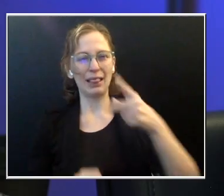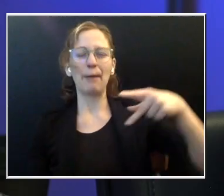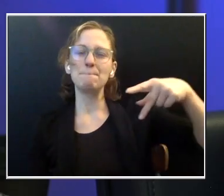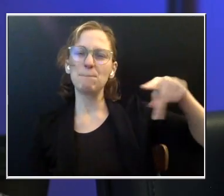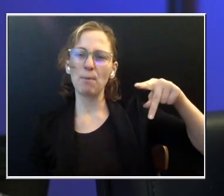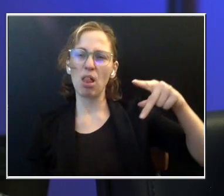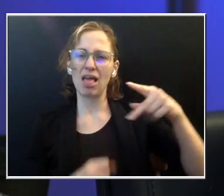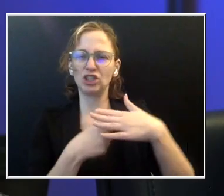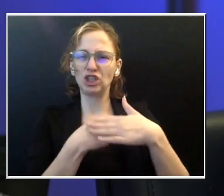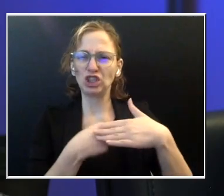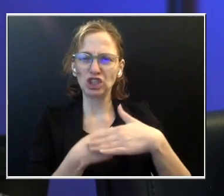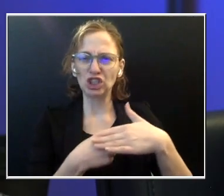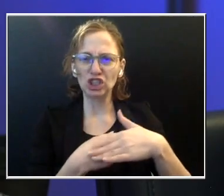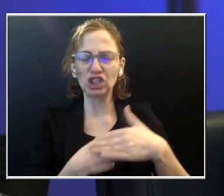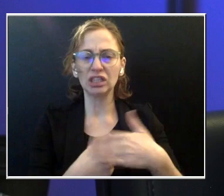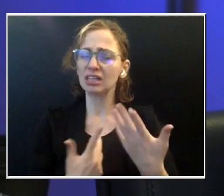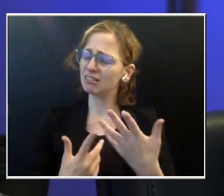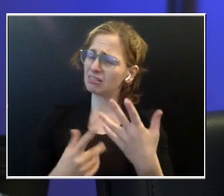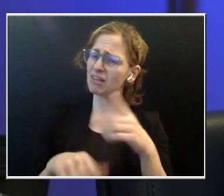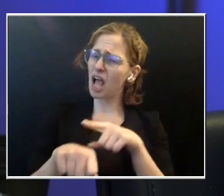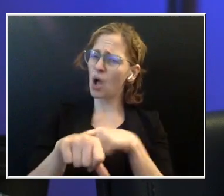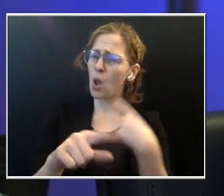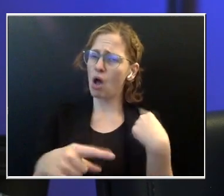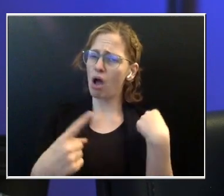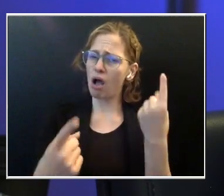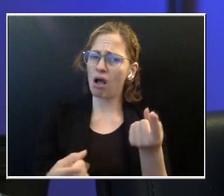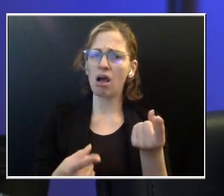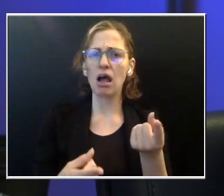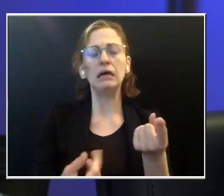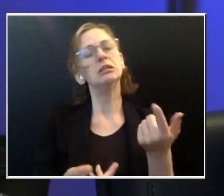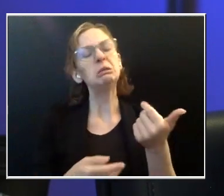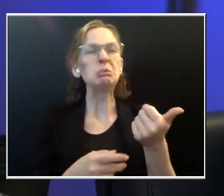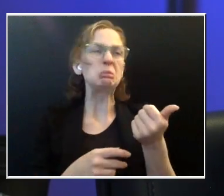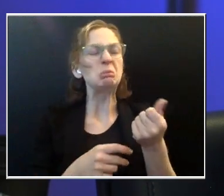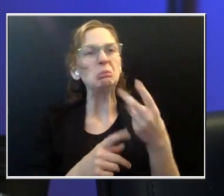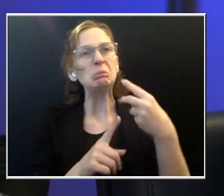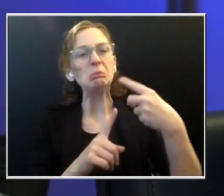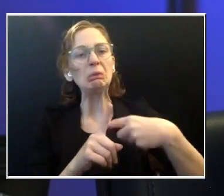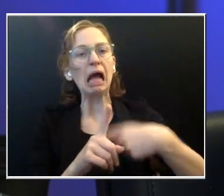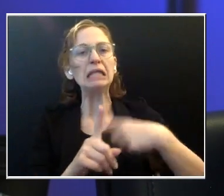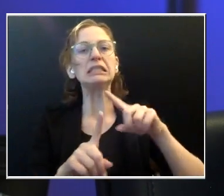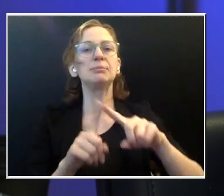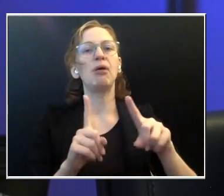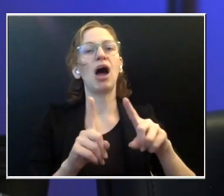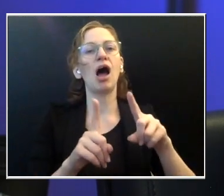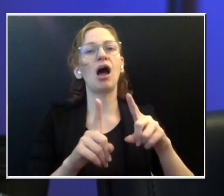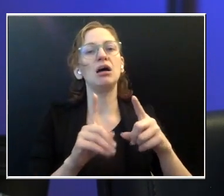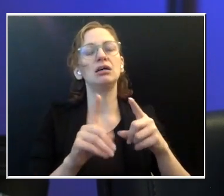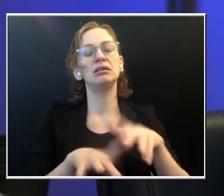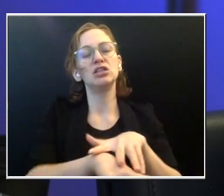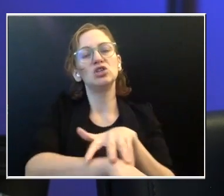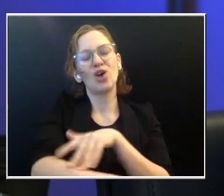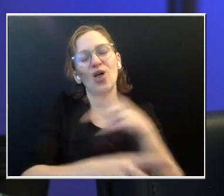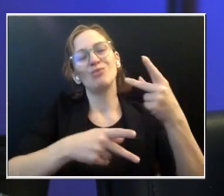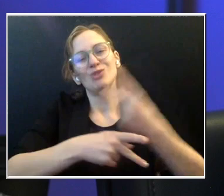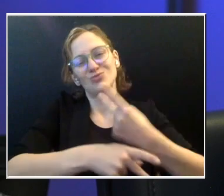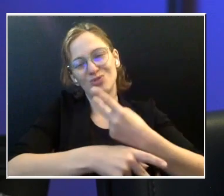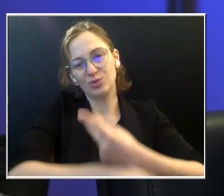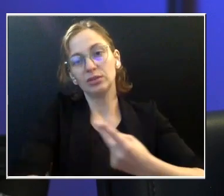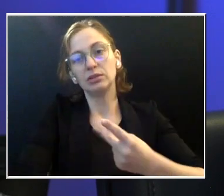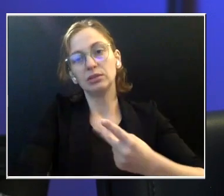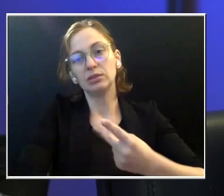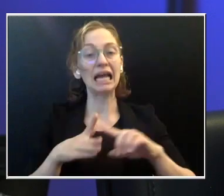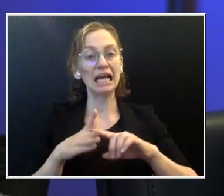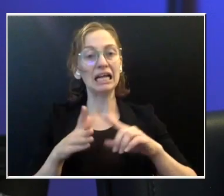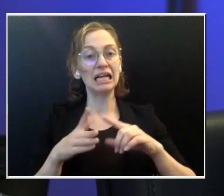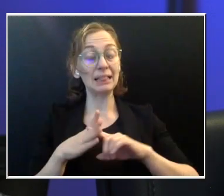Maybe a couple of months, but getting progressively worse. At first it was like, am I really seeing this? I'm not sure. By the time I